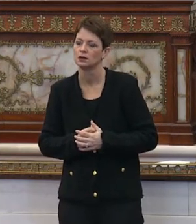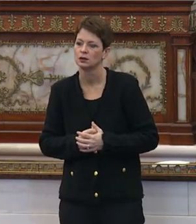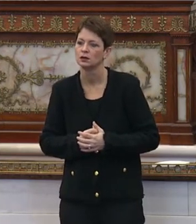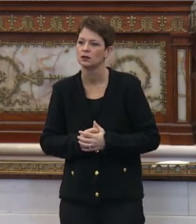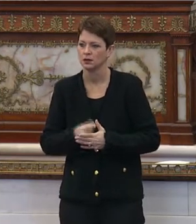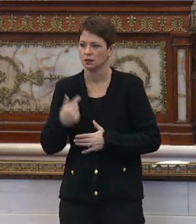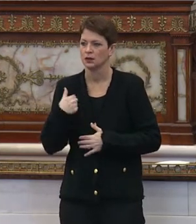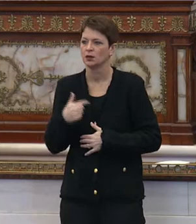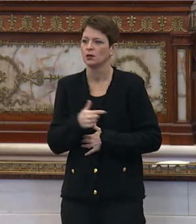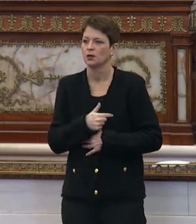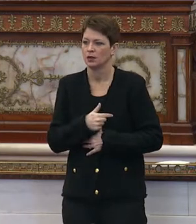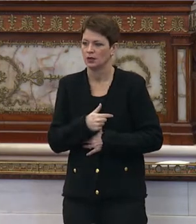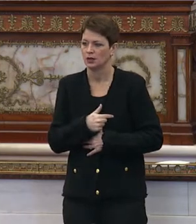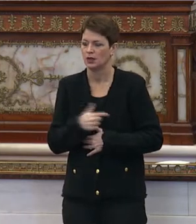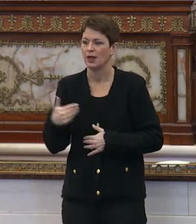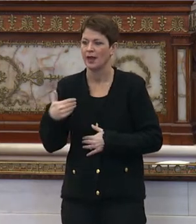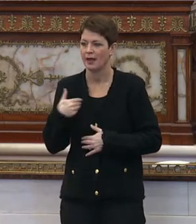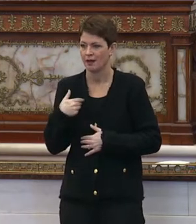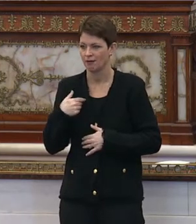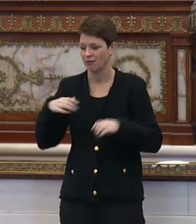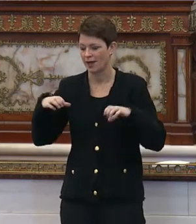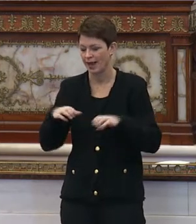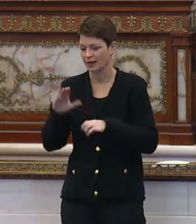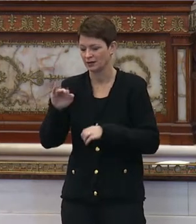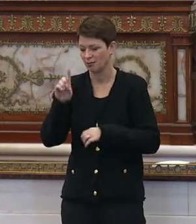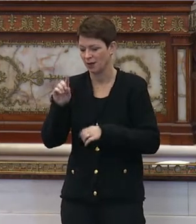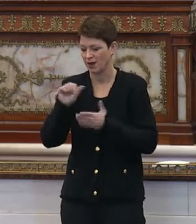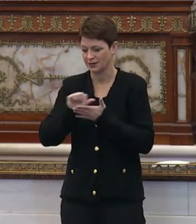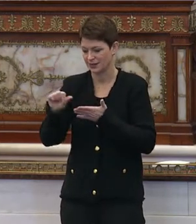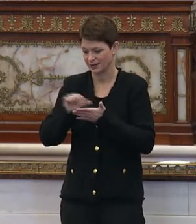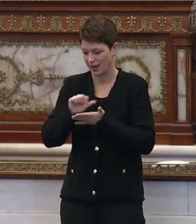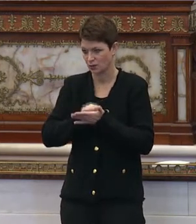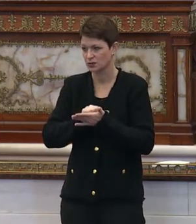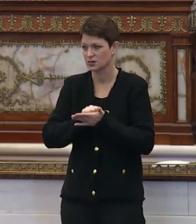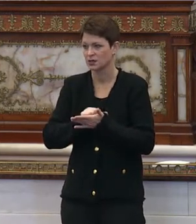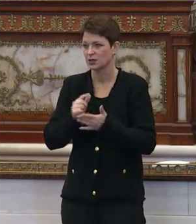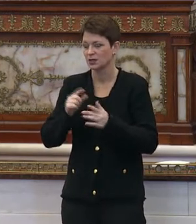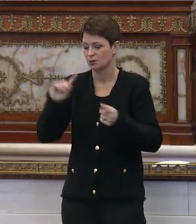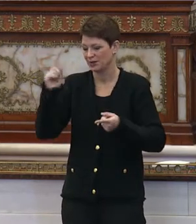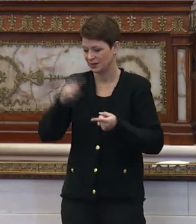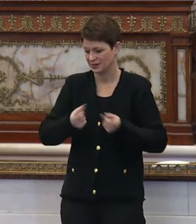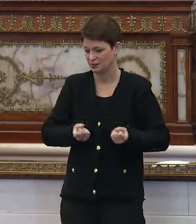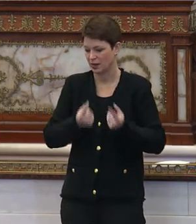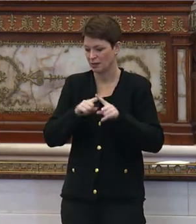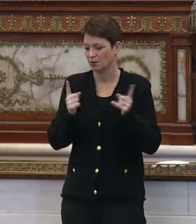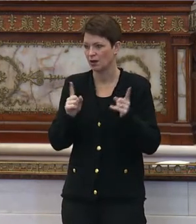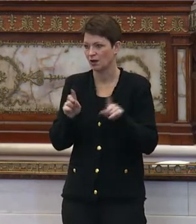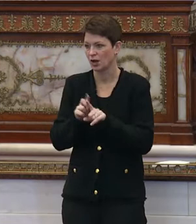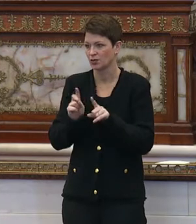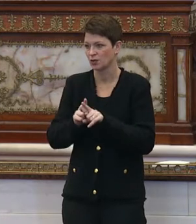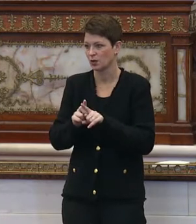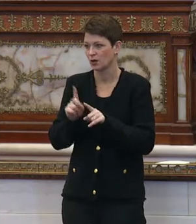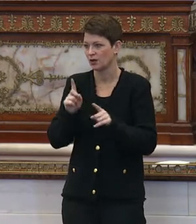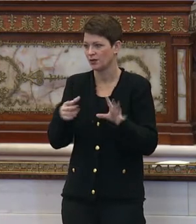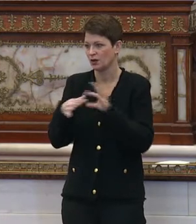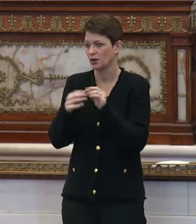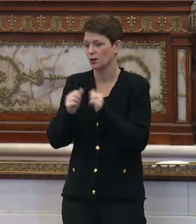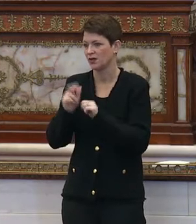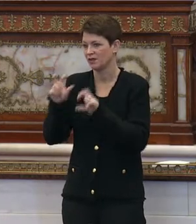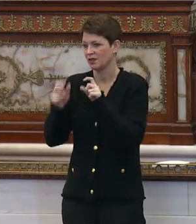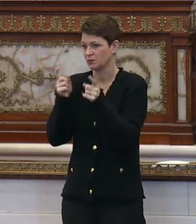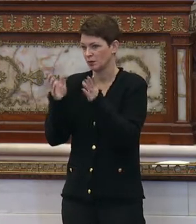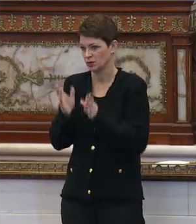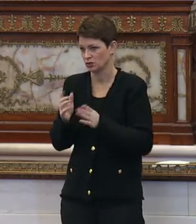Sure. So we do have active bond accounts that are in the process of being spent down, but those are all with investment